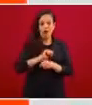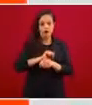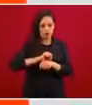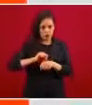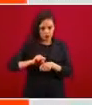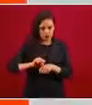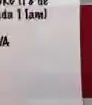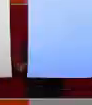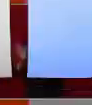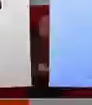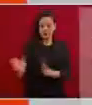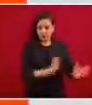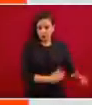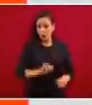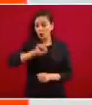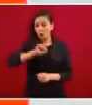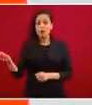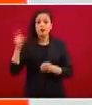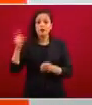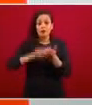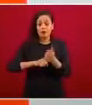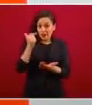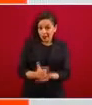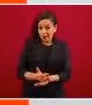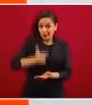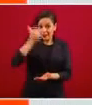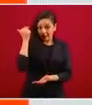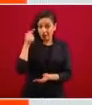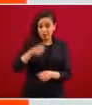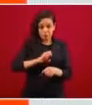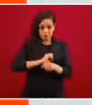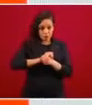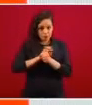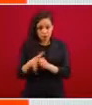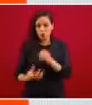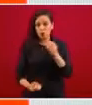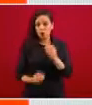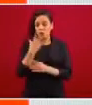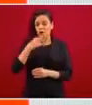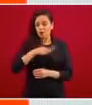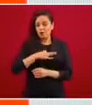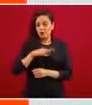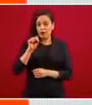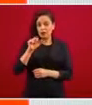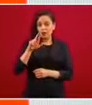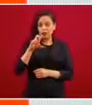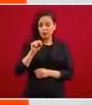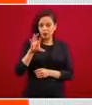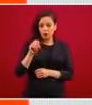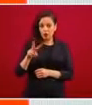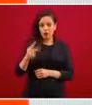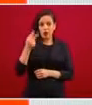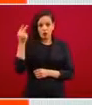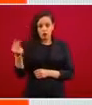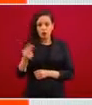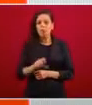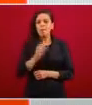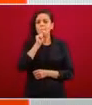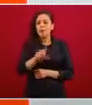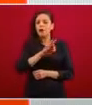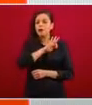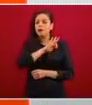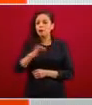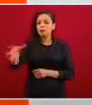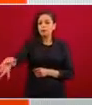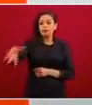is the fever. So that is the mild version of COVID. Now, what is the severe version of